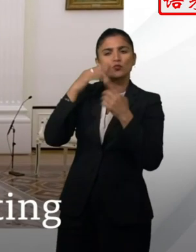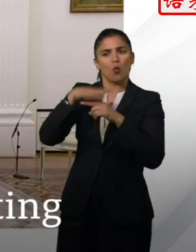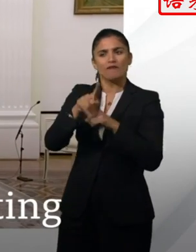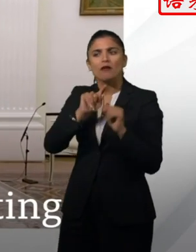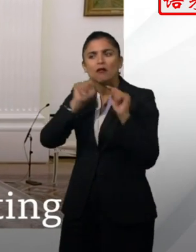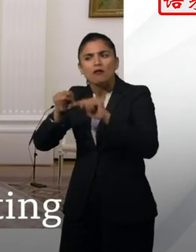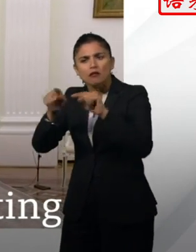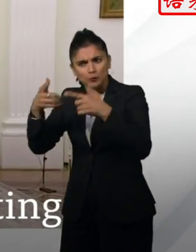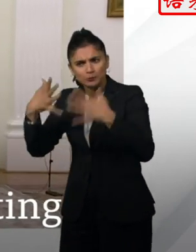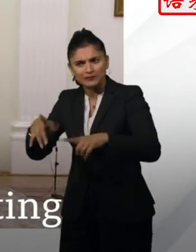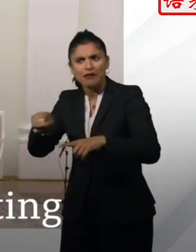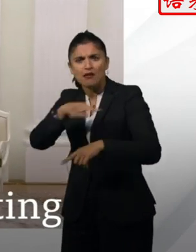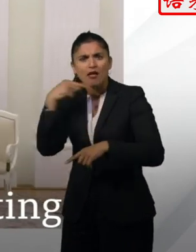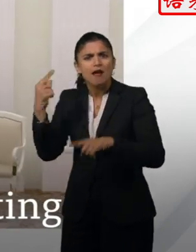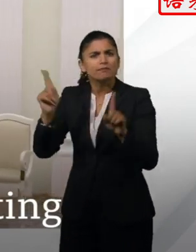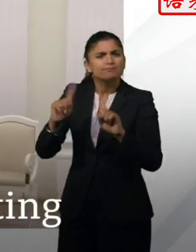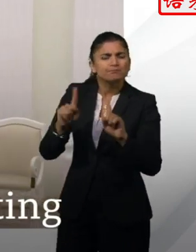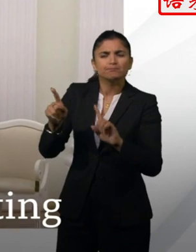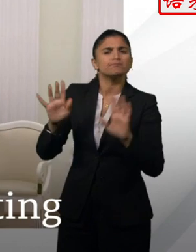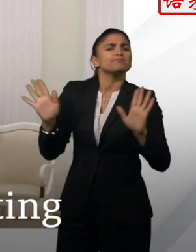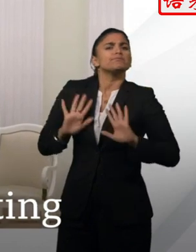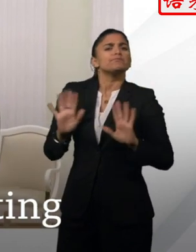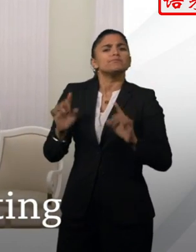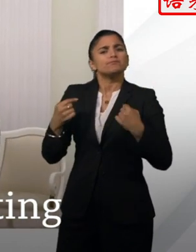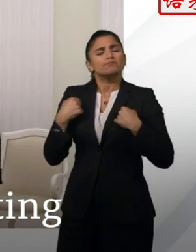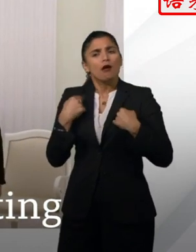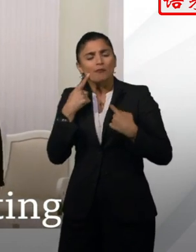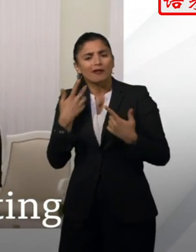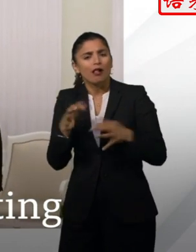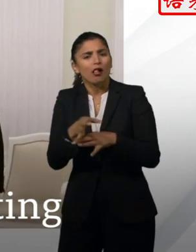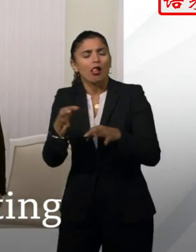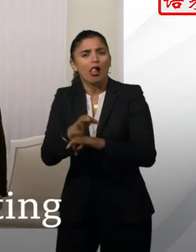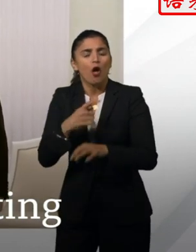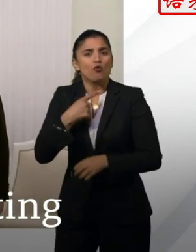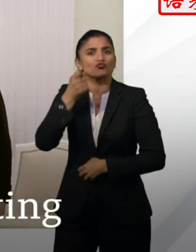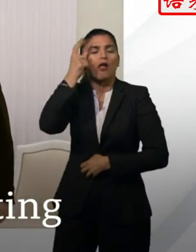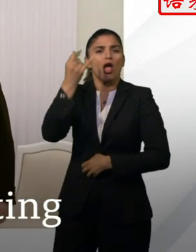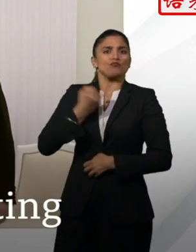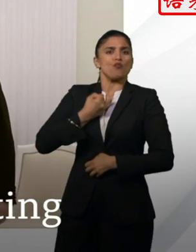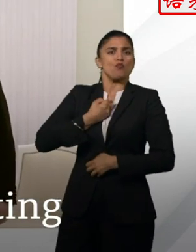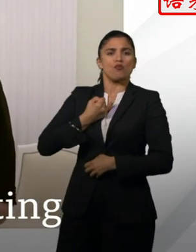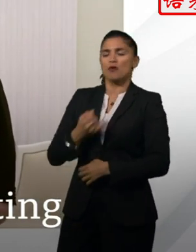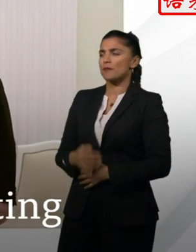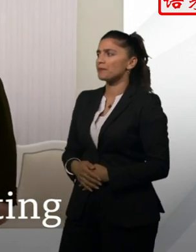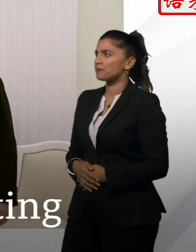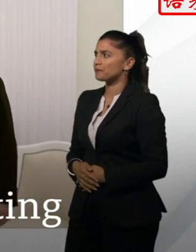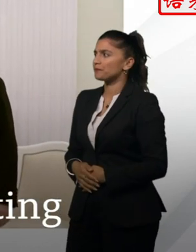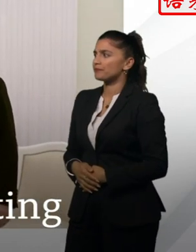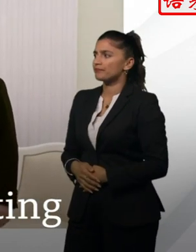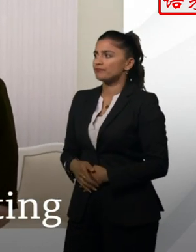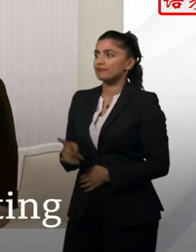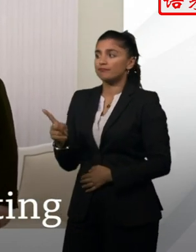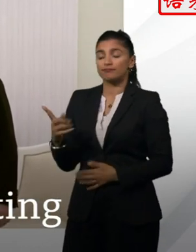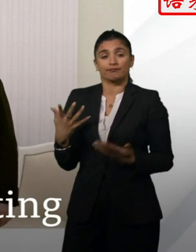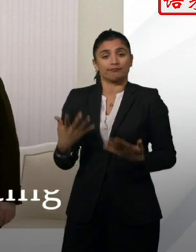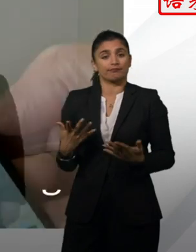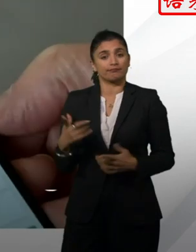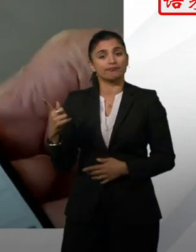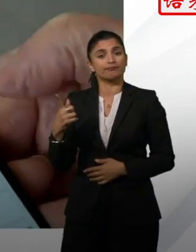warm handshake from the Chinese president for Vladimir Putin, even though the Russian leader is now wanted for war crimes in